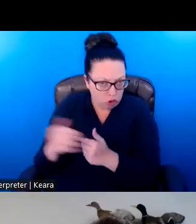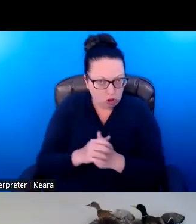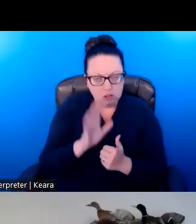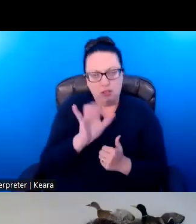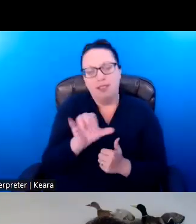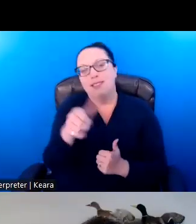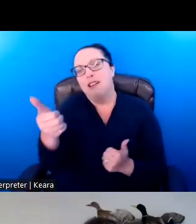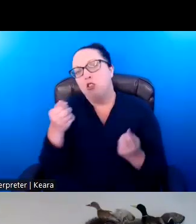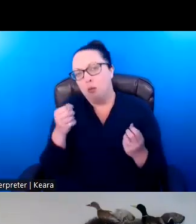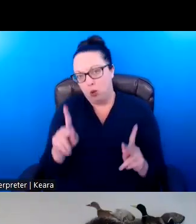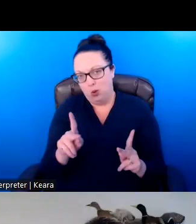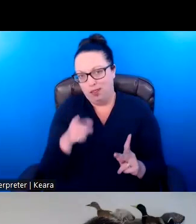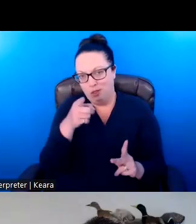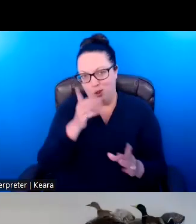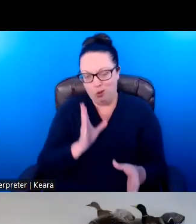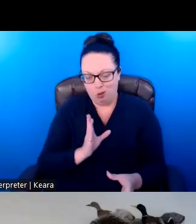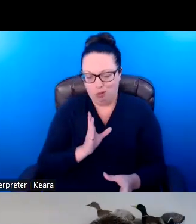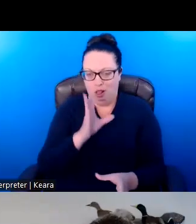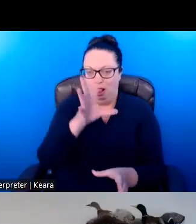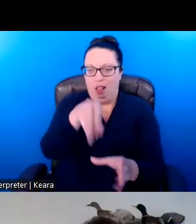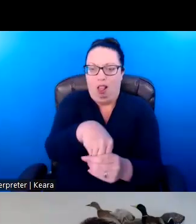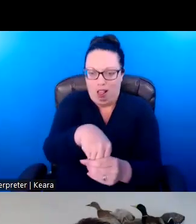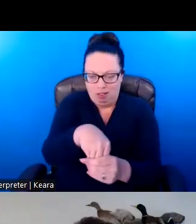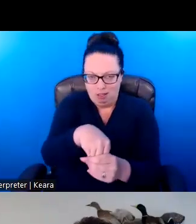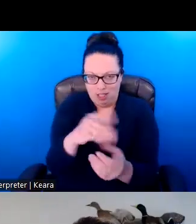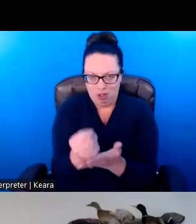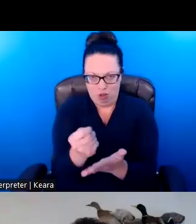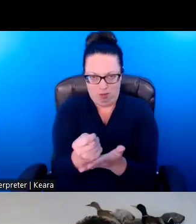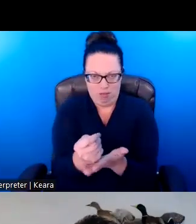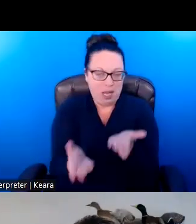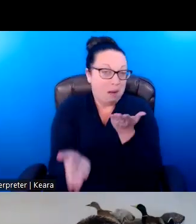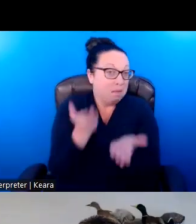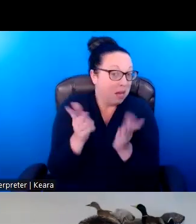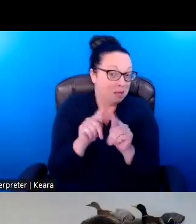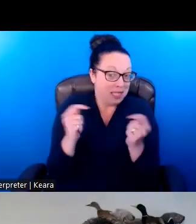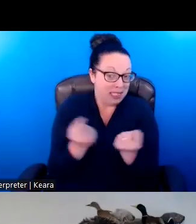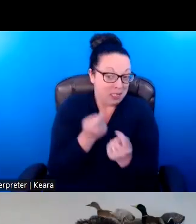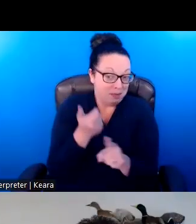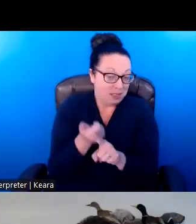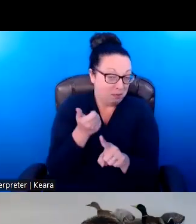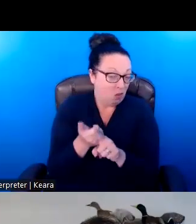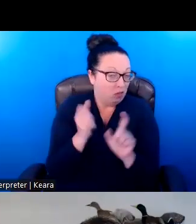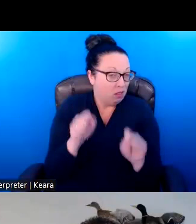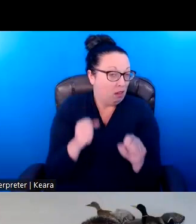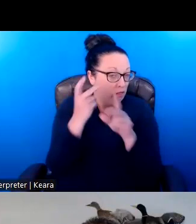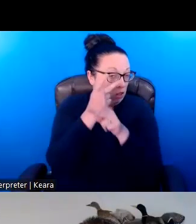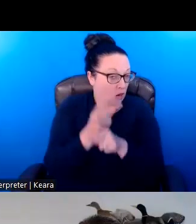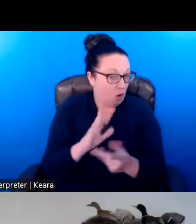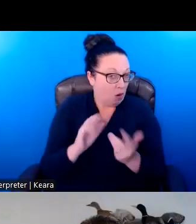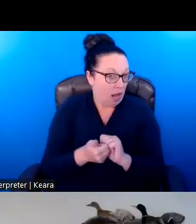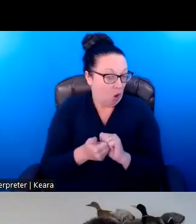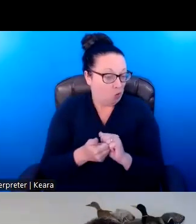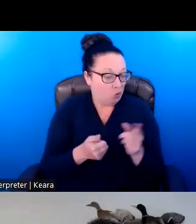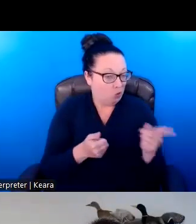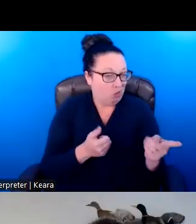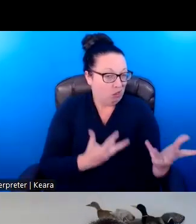to sort of insert yourself into their treatment. And maybe the treatment team, even though they don't have release information, they might be able to find another way around it to involve